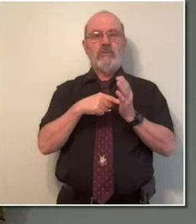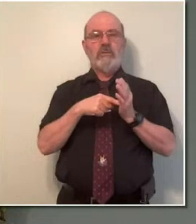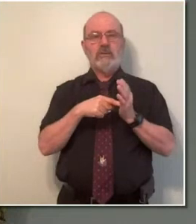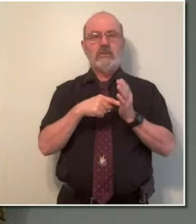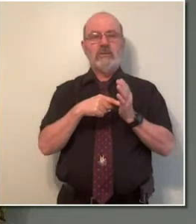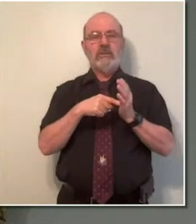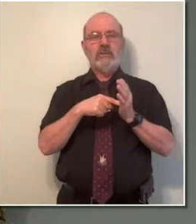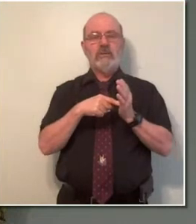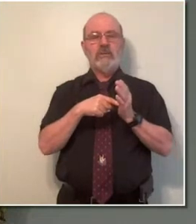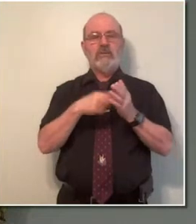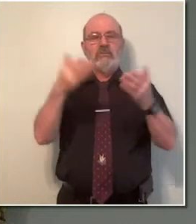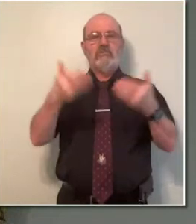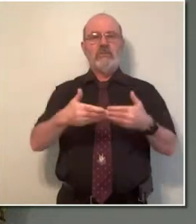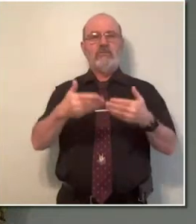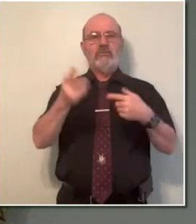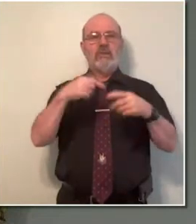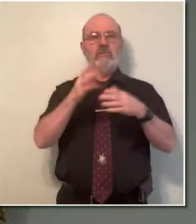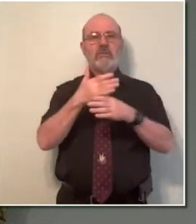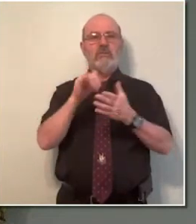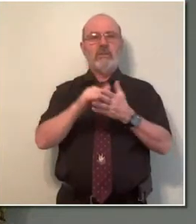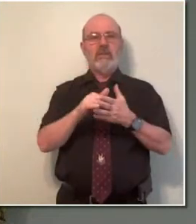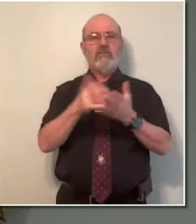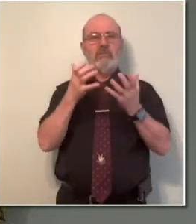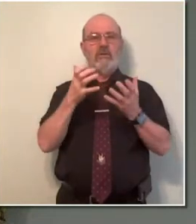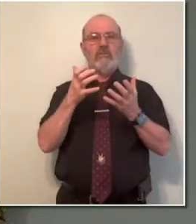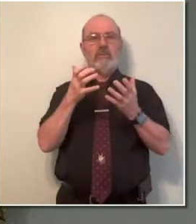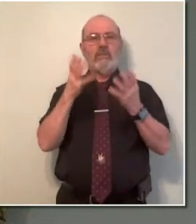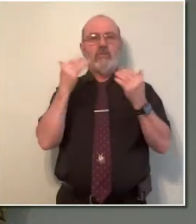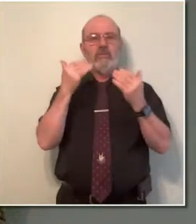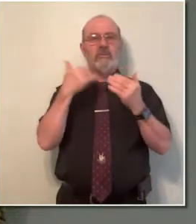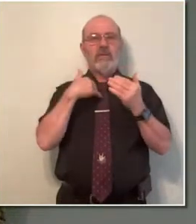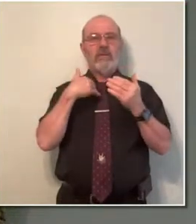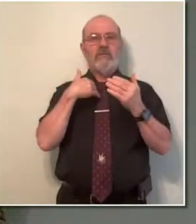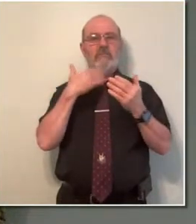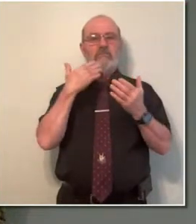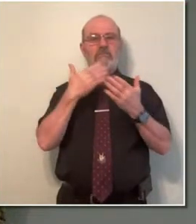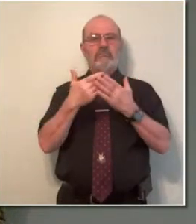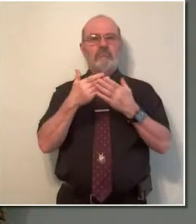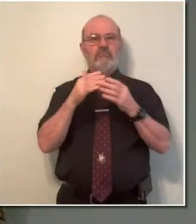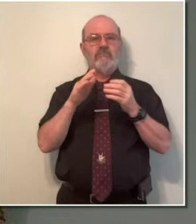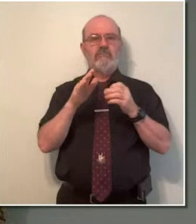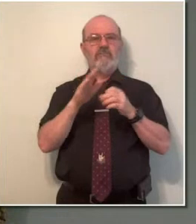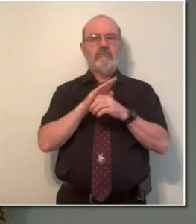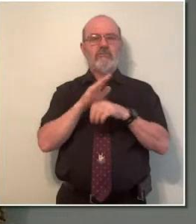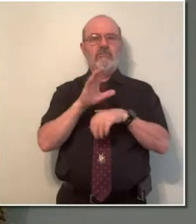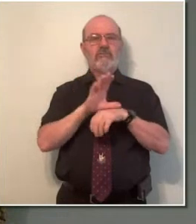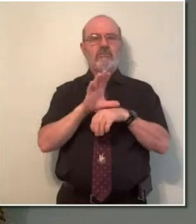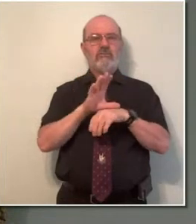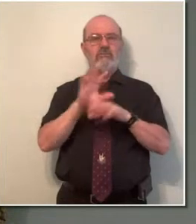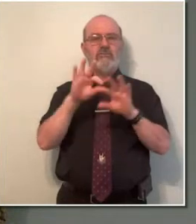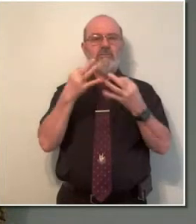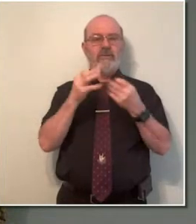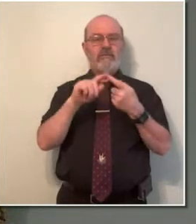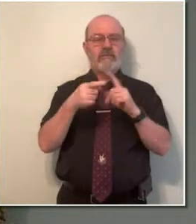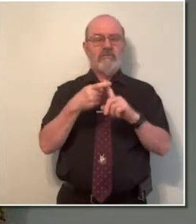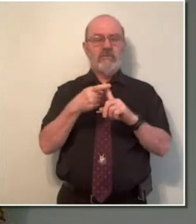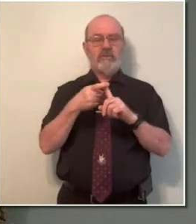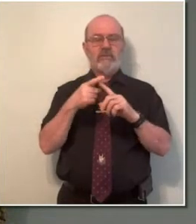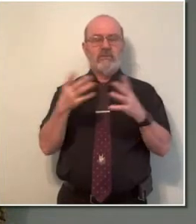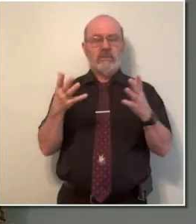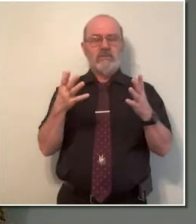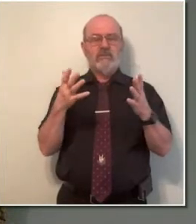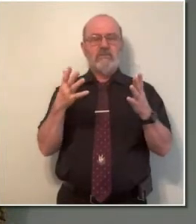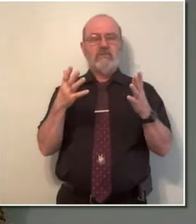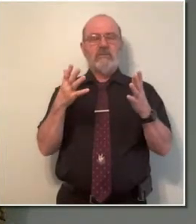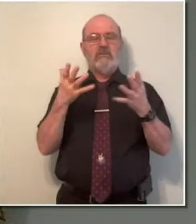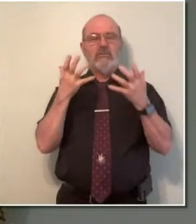we invite you to come and share on that if you'd like. We're expecting to have a pretty good house full from family and friends and so forth. So if you want